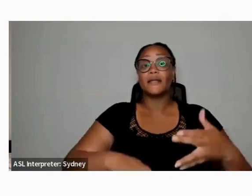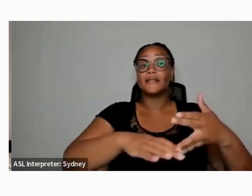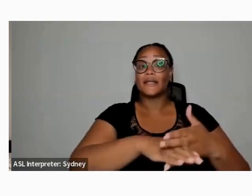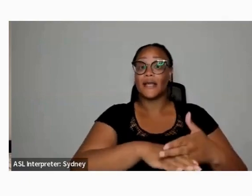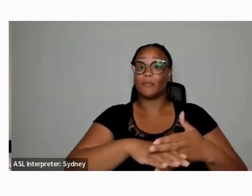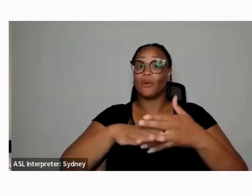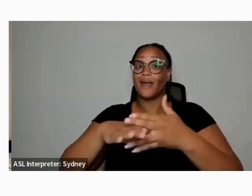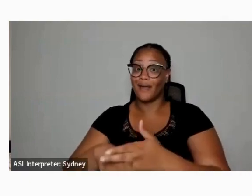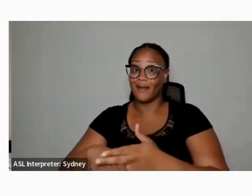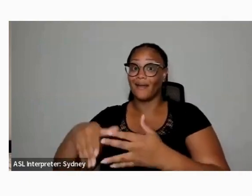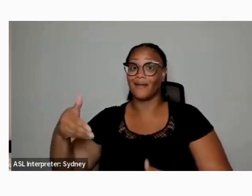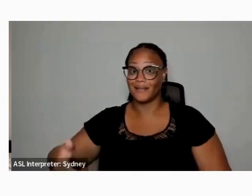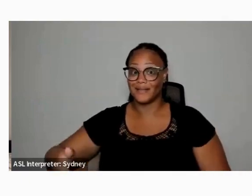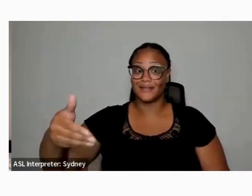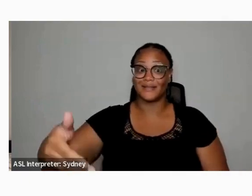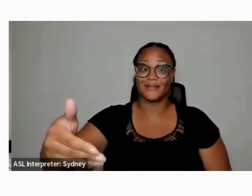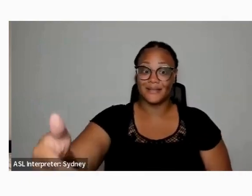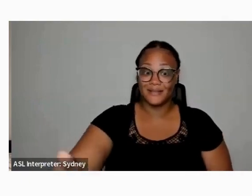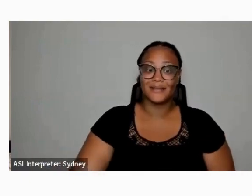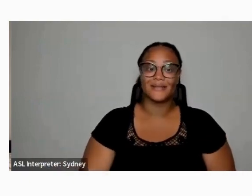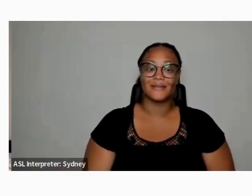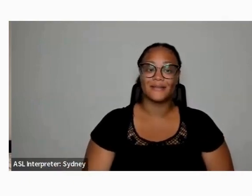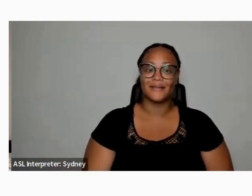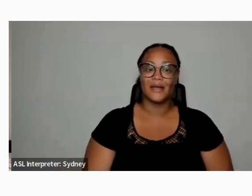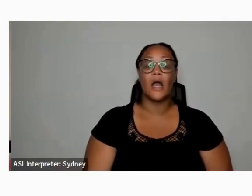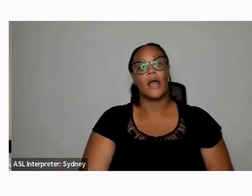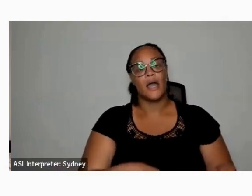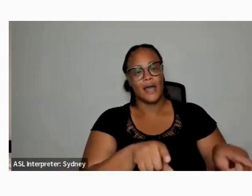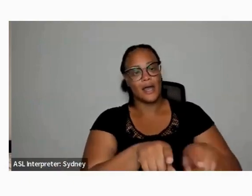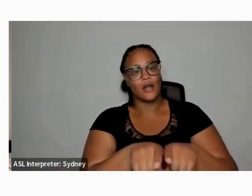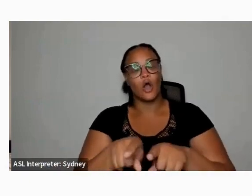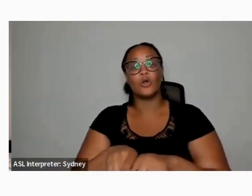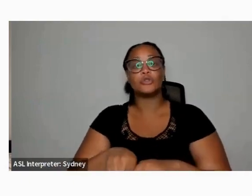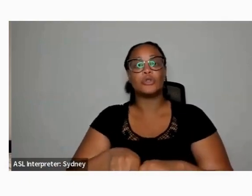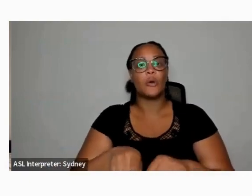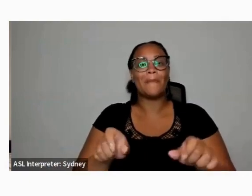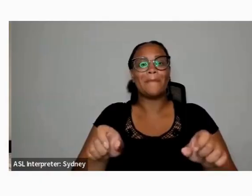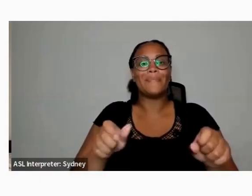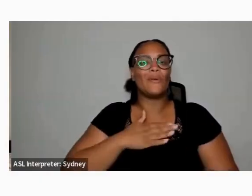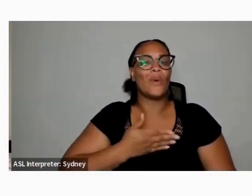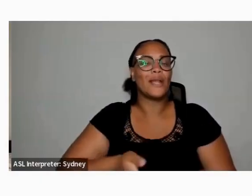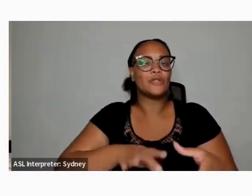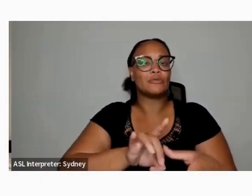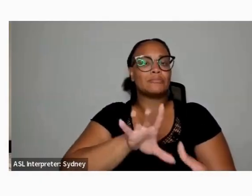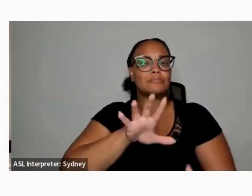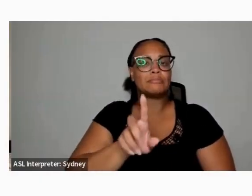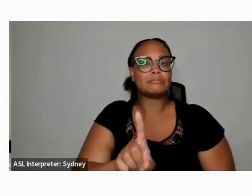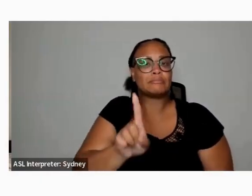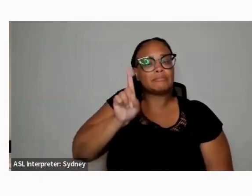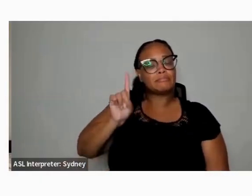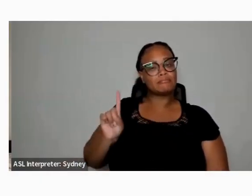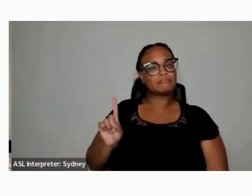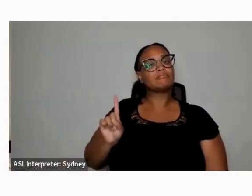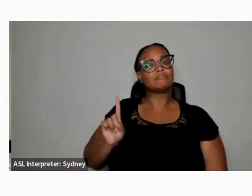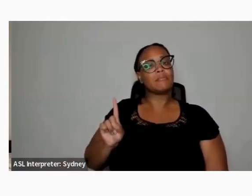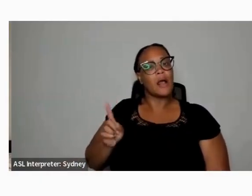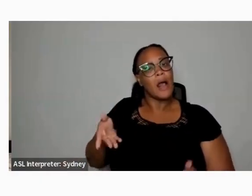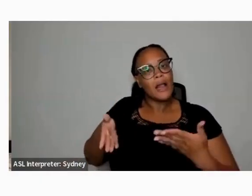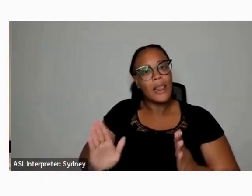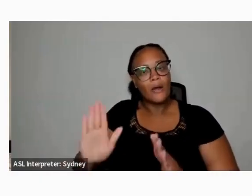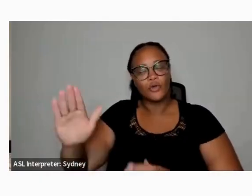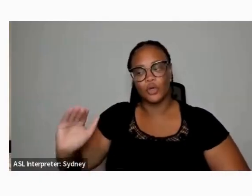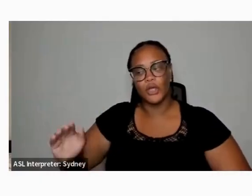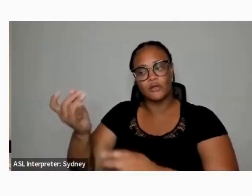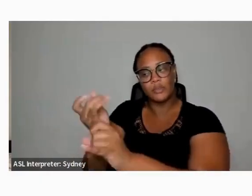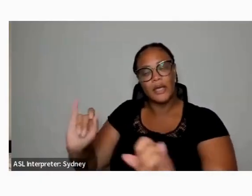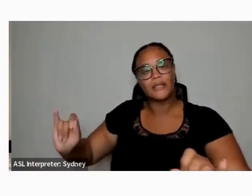taking a step back, or as a caregiver, taking that step back to help your child to be independent and practice different skills without